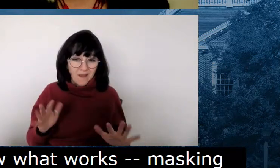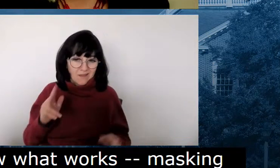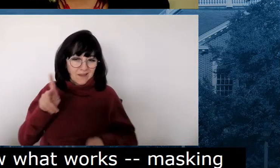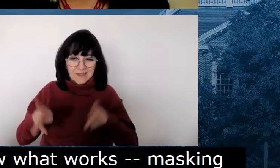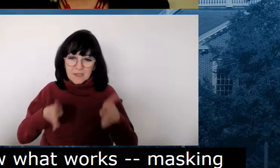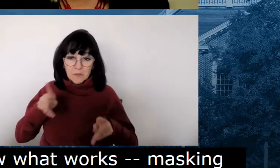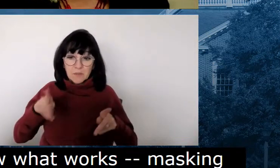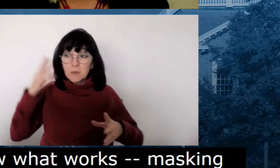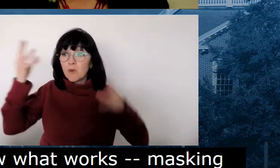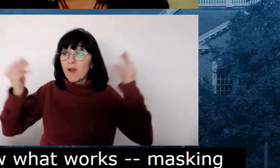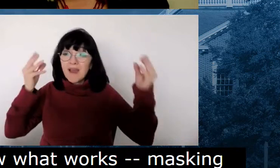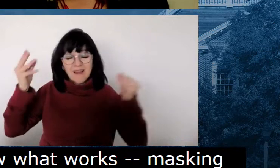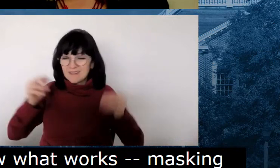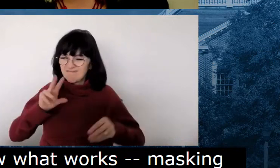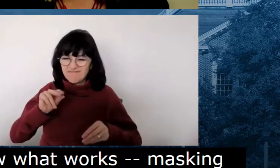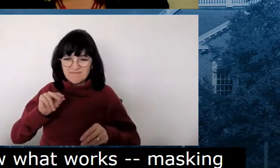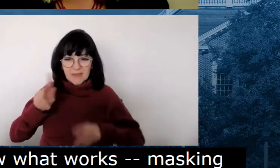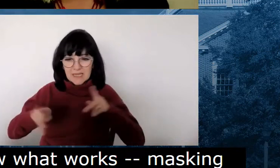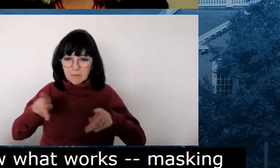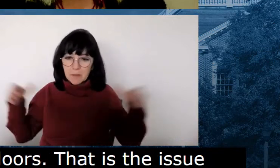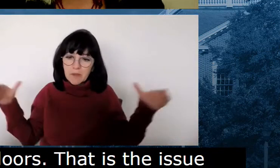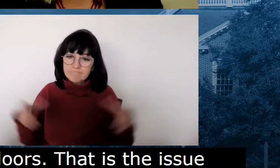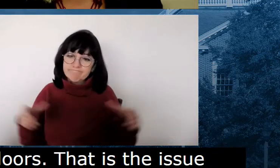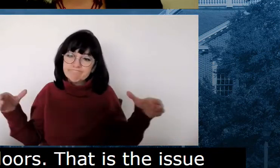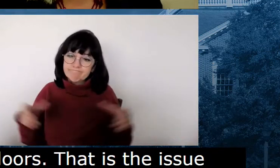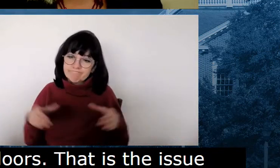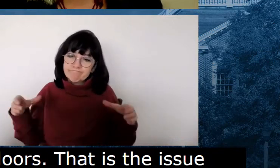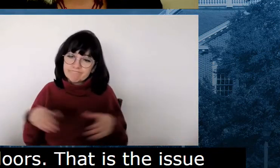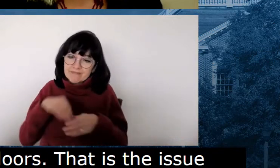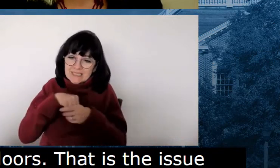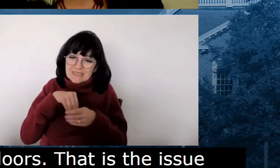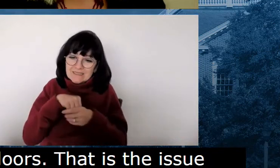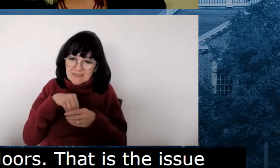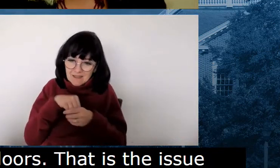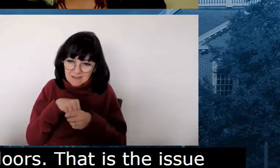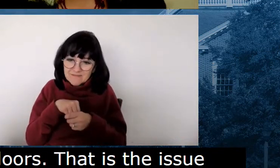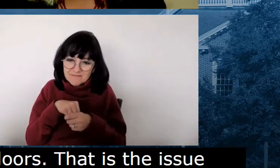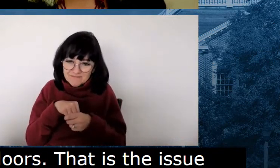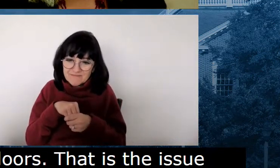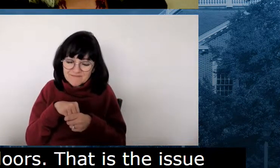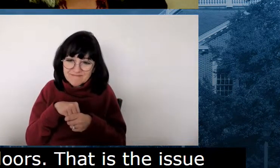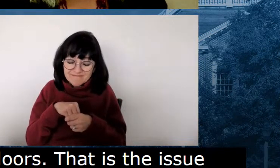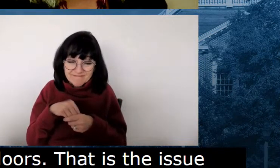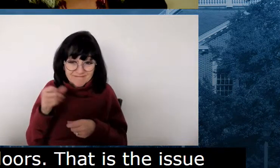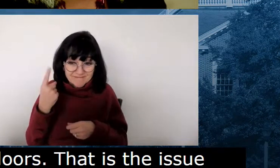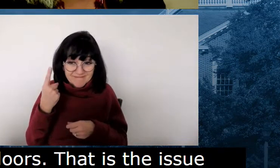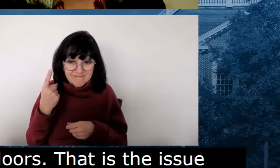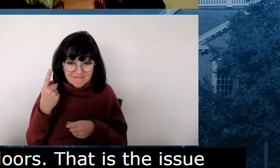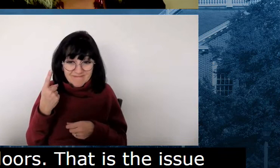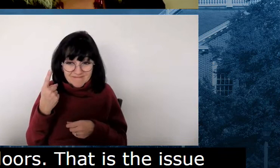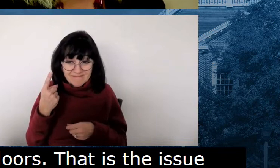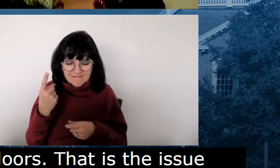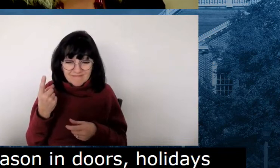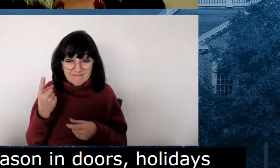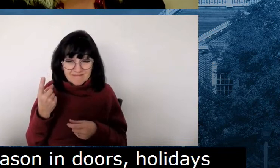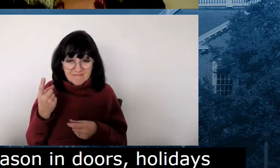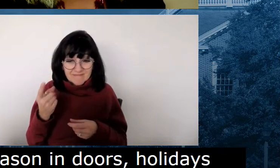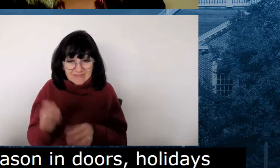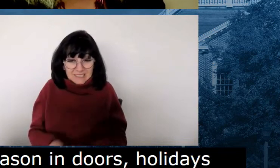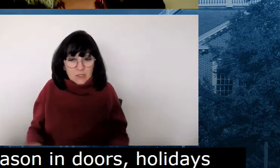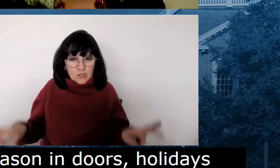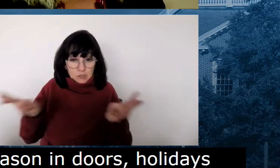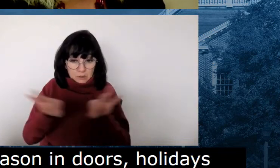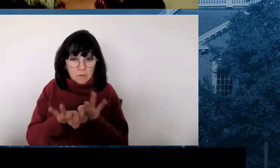indoors, we're at the holiday season, people are gathering, but we need people to voluntarily do the things we're asking them to